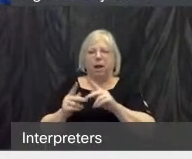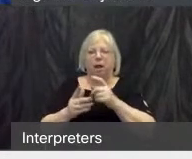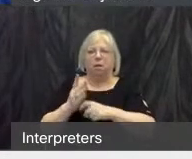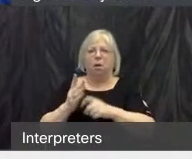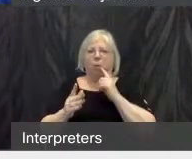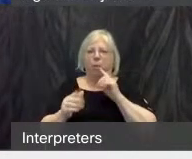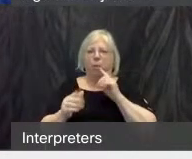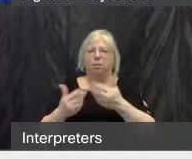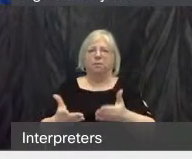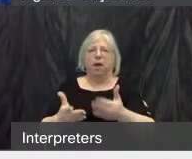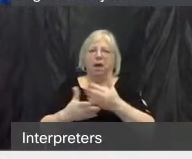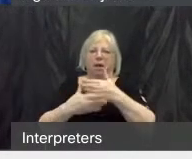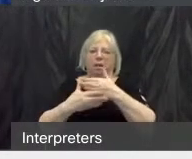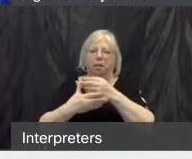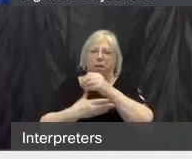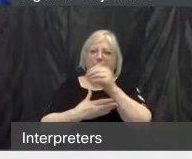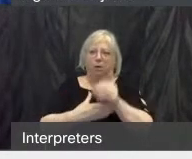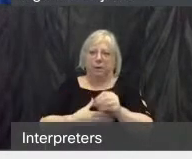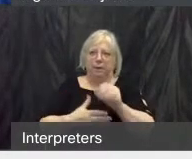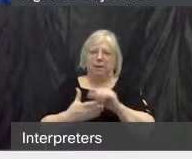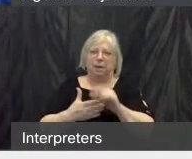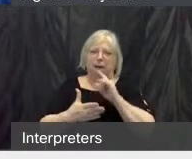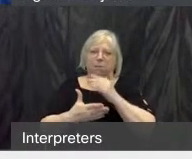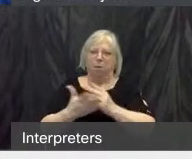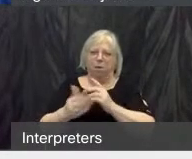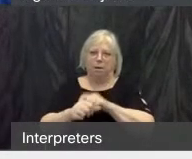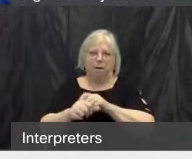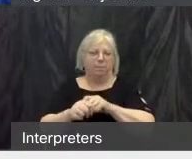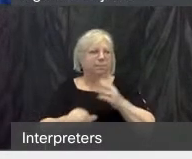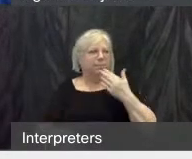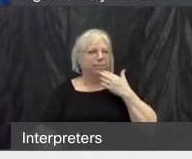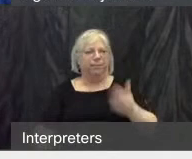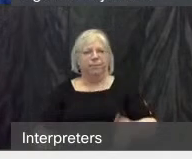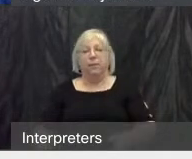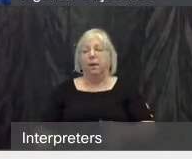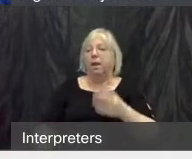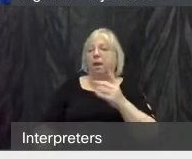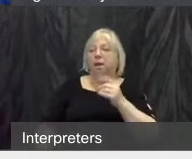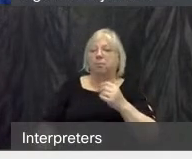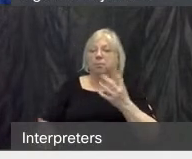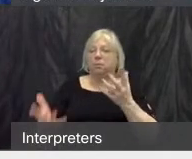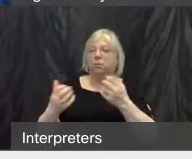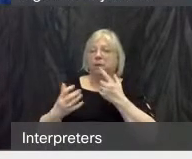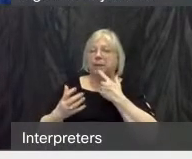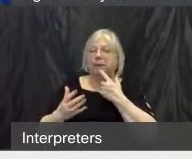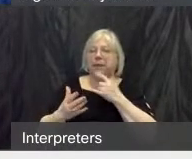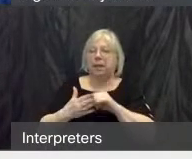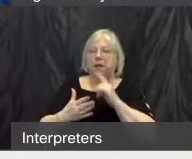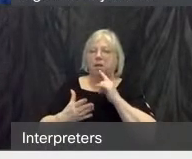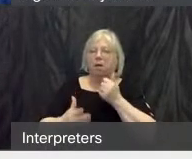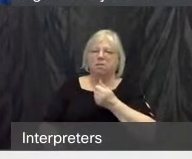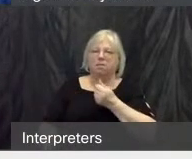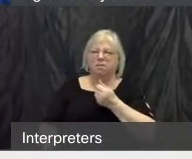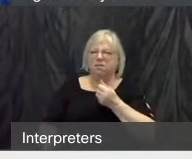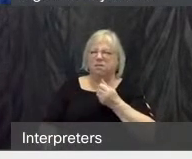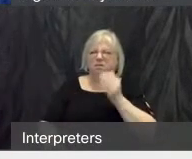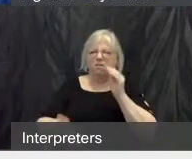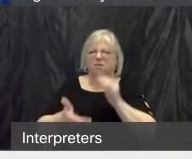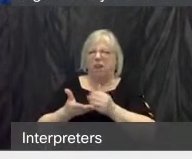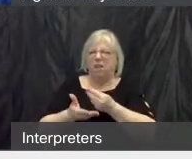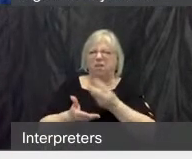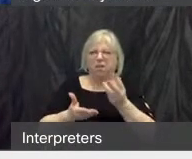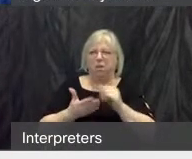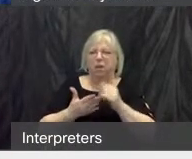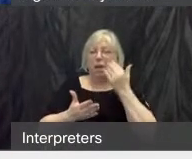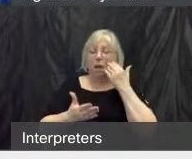of personnel that is part-time to you separately. I do want to say that there are very few that